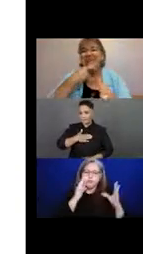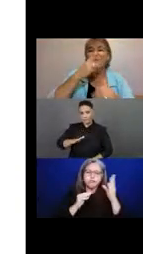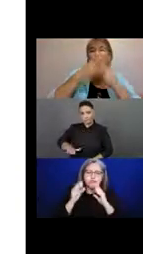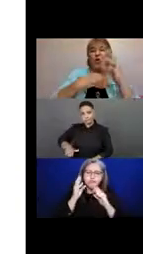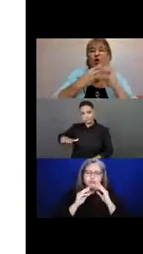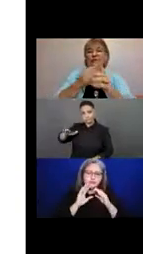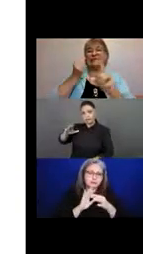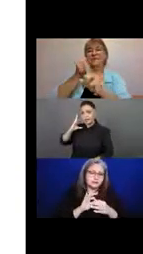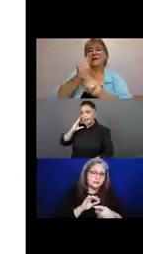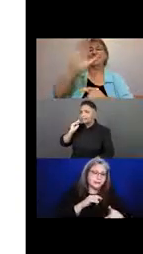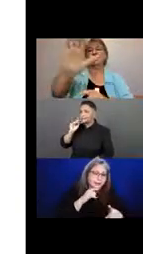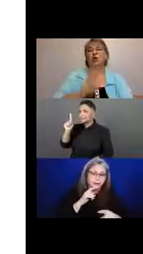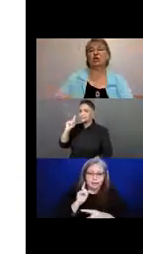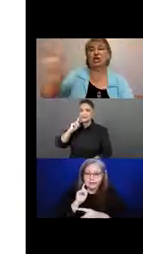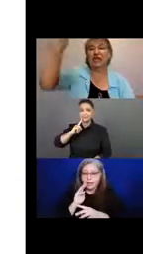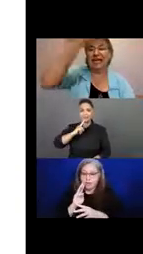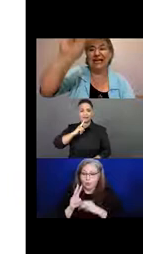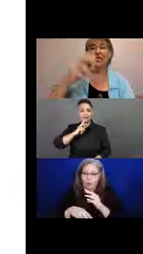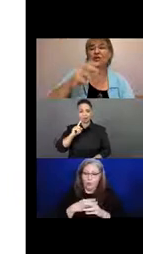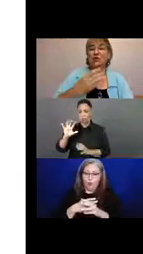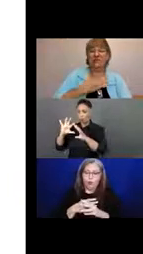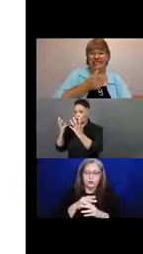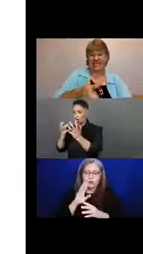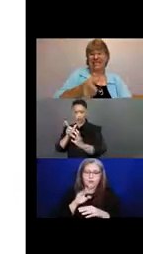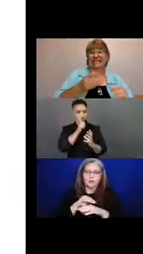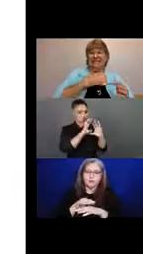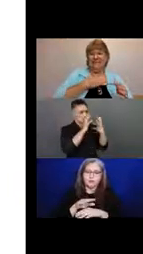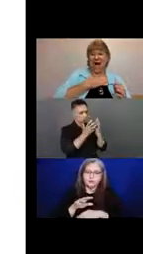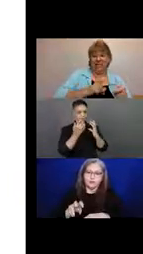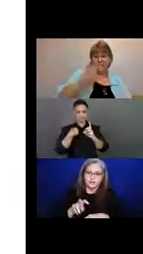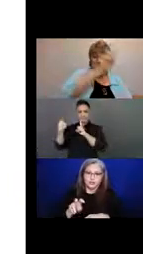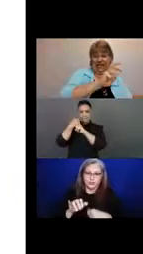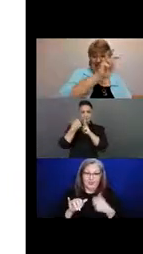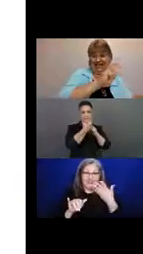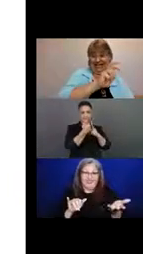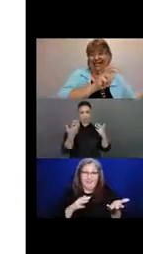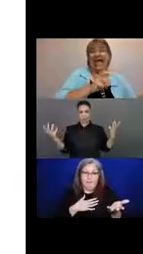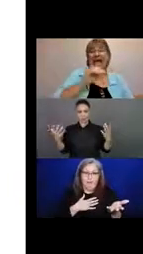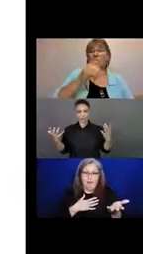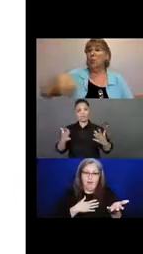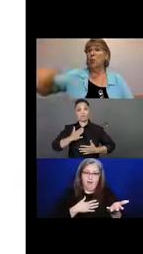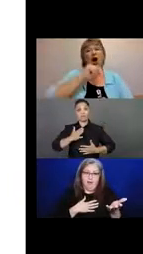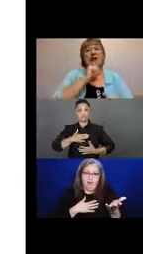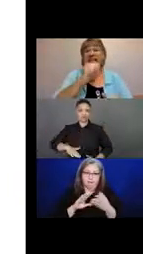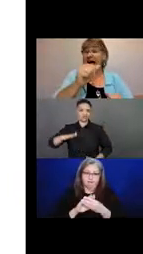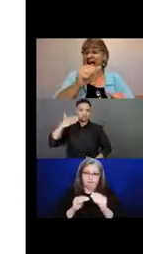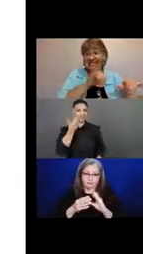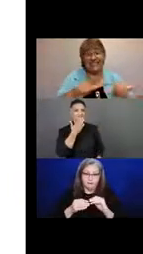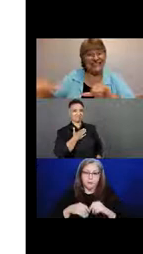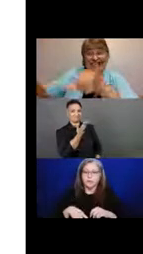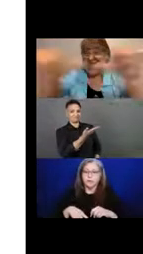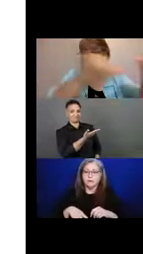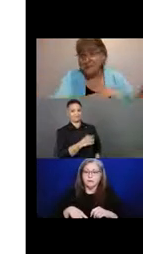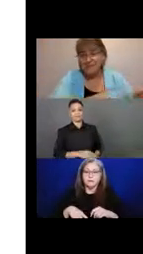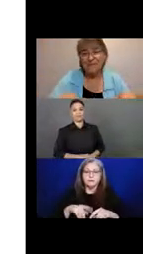deaf hearing worlds impact your journey. So this is my journey, and we are not